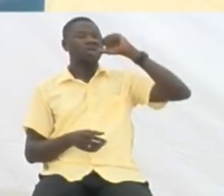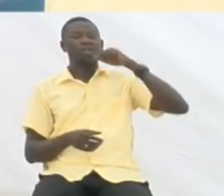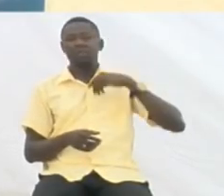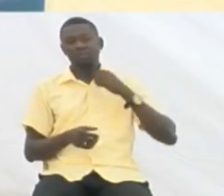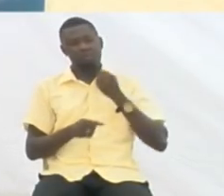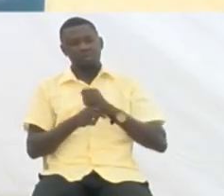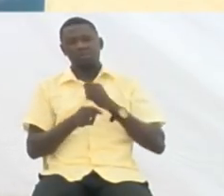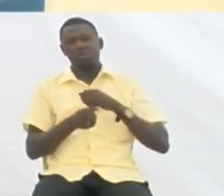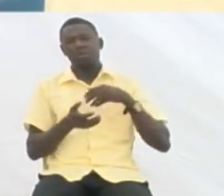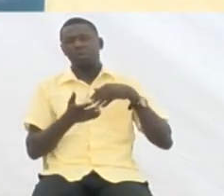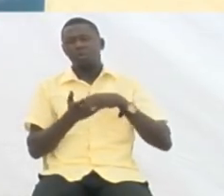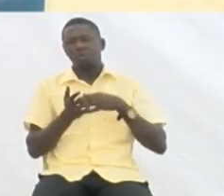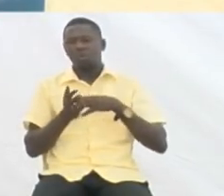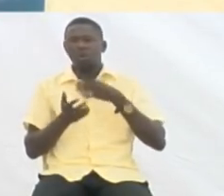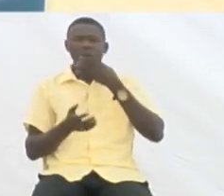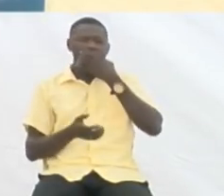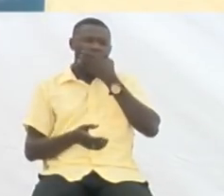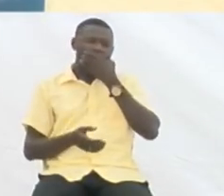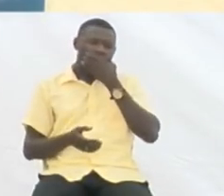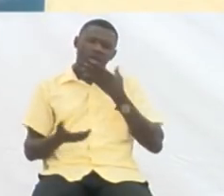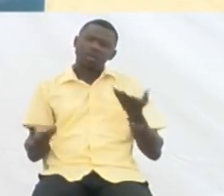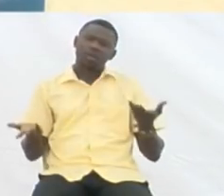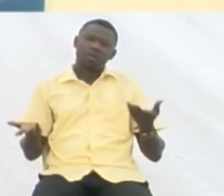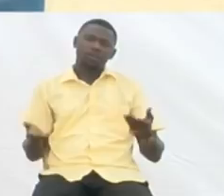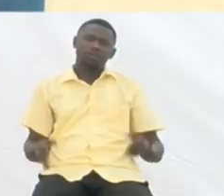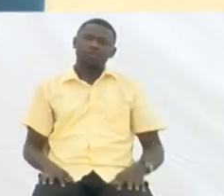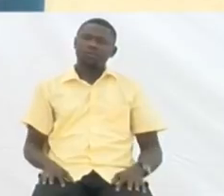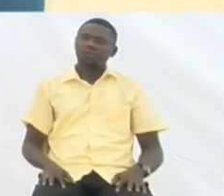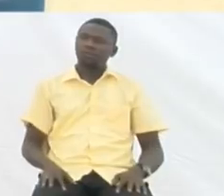is what gave me that mishap.